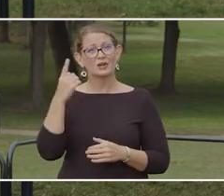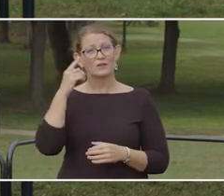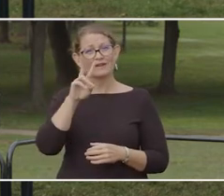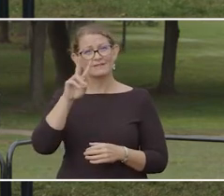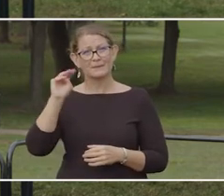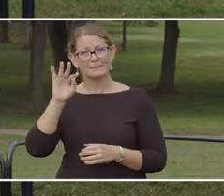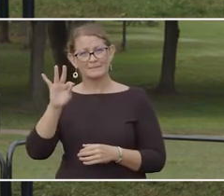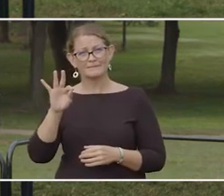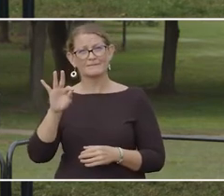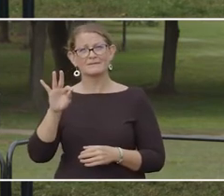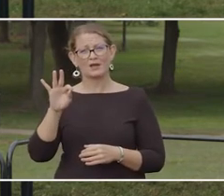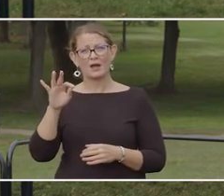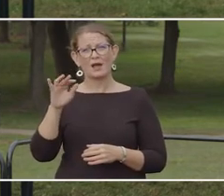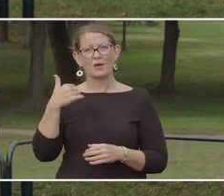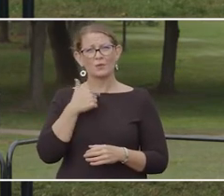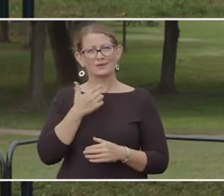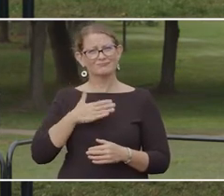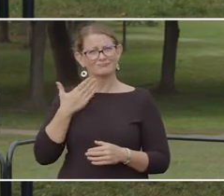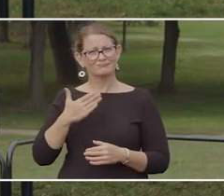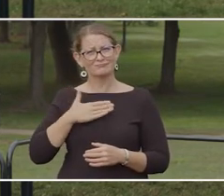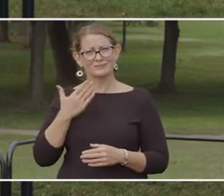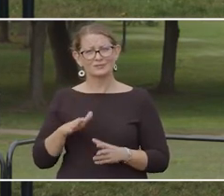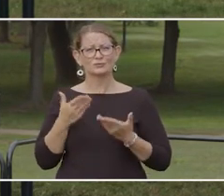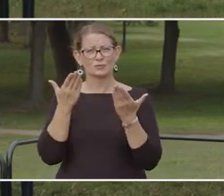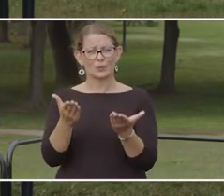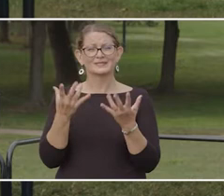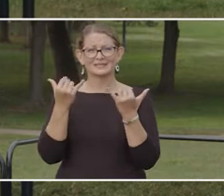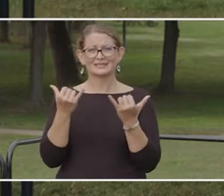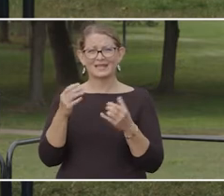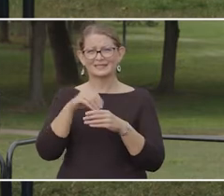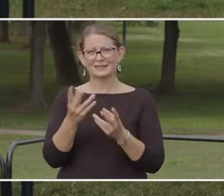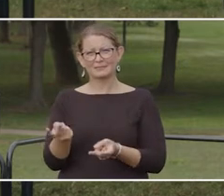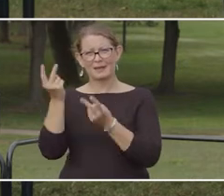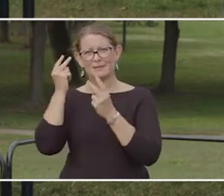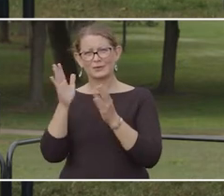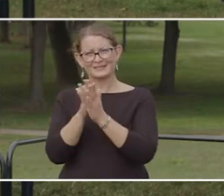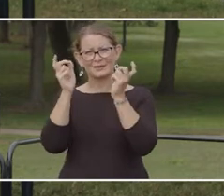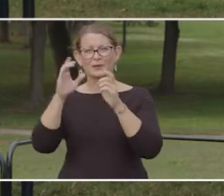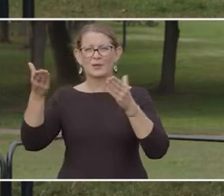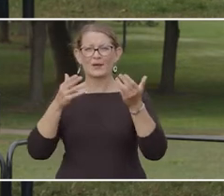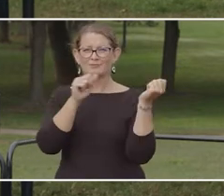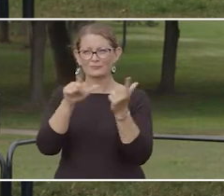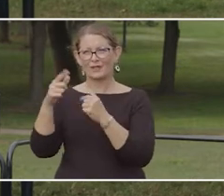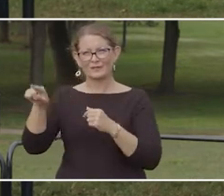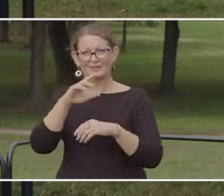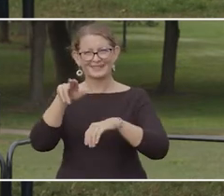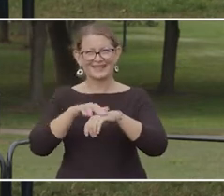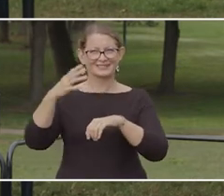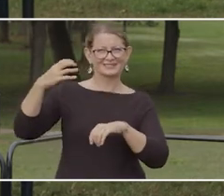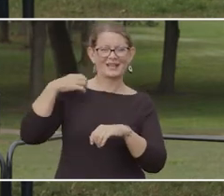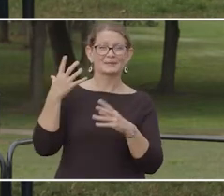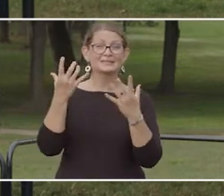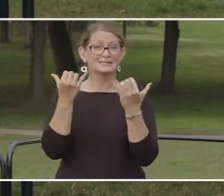Veterans Memorial Fund, we're pleased to host today's In Memory ceremony and welcome you all to our nation's capital.